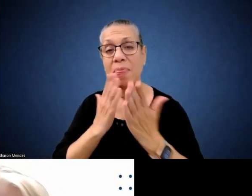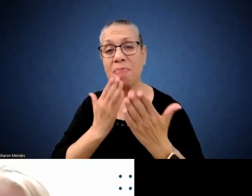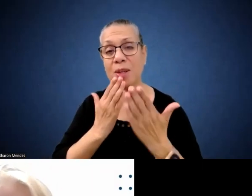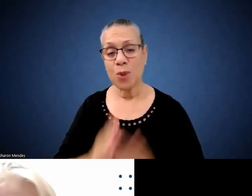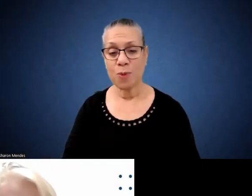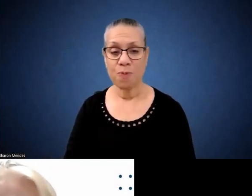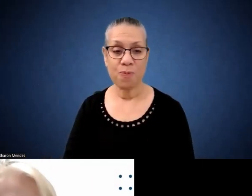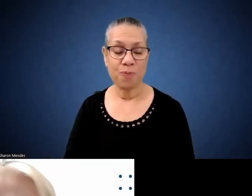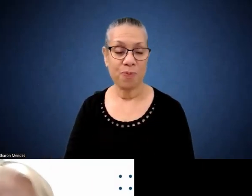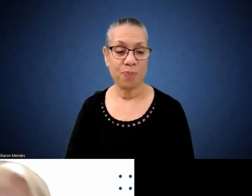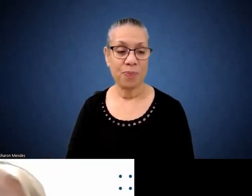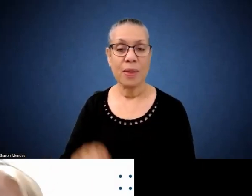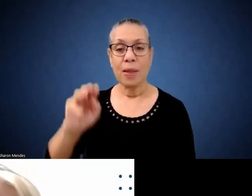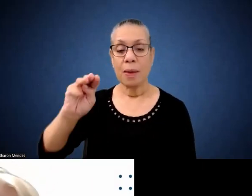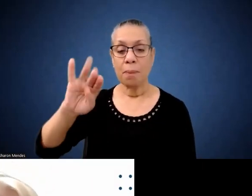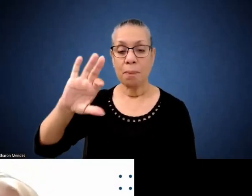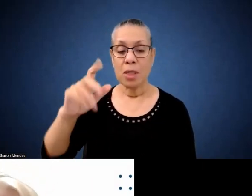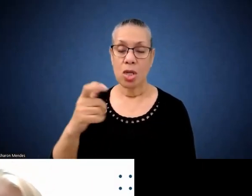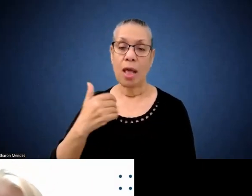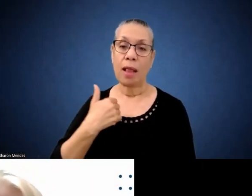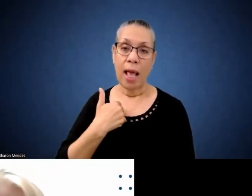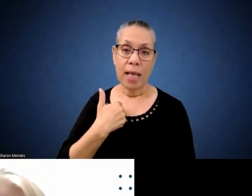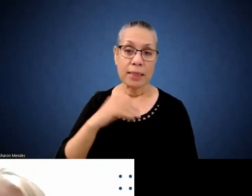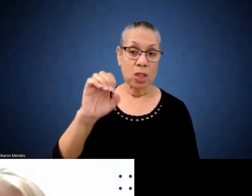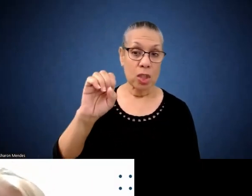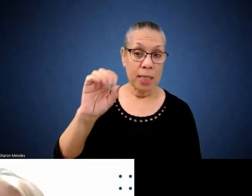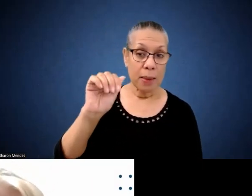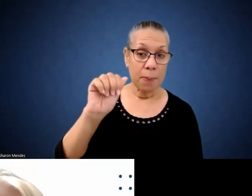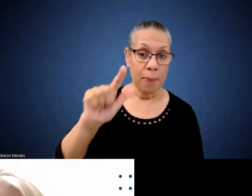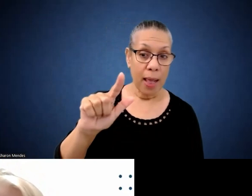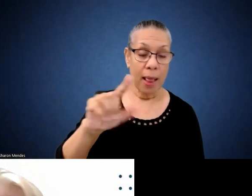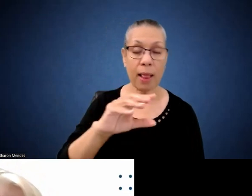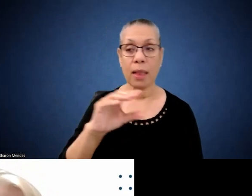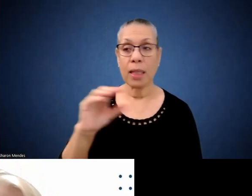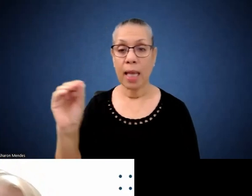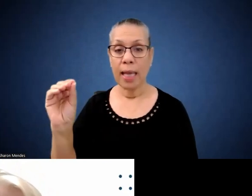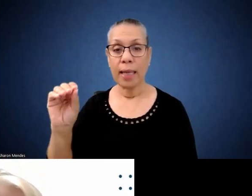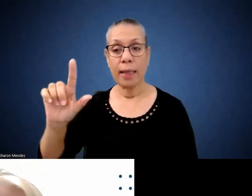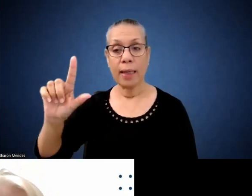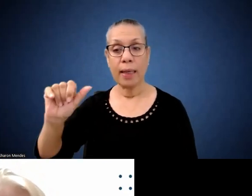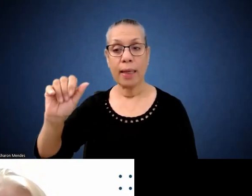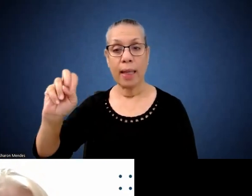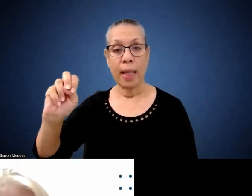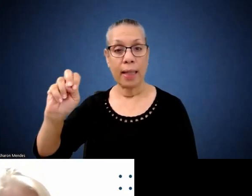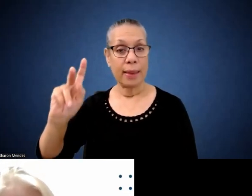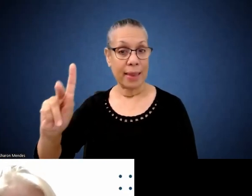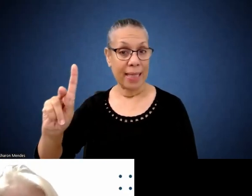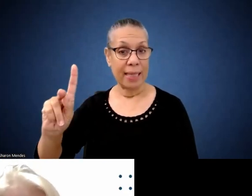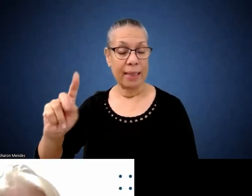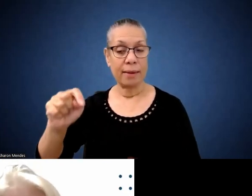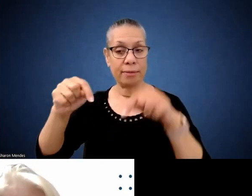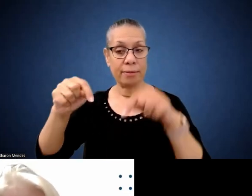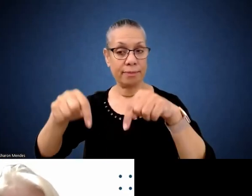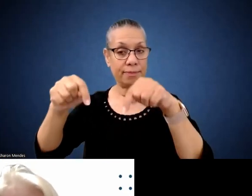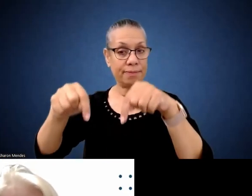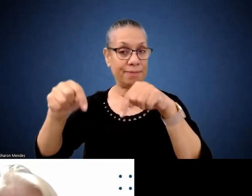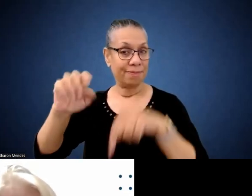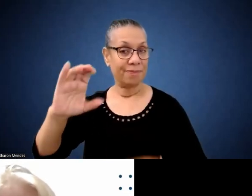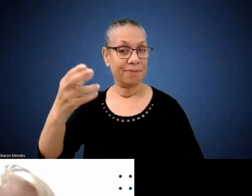And Michelle has put her email address and the link to NextGen Careers in the